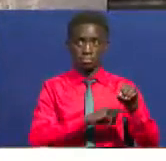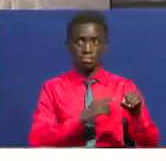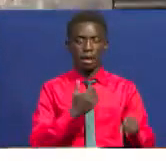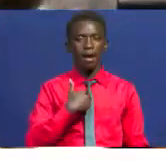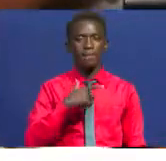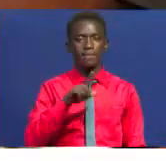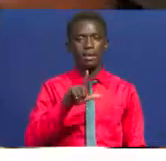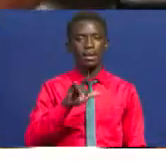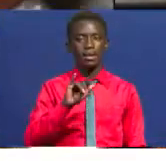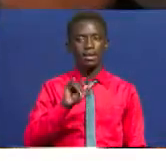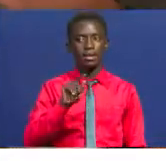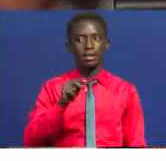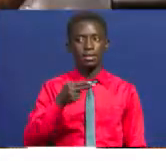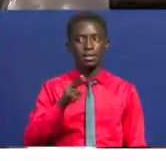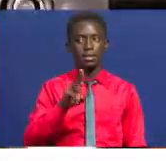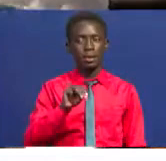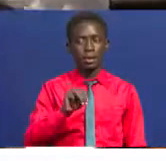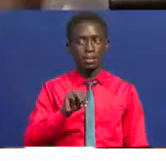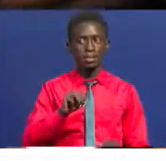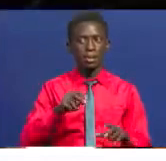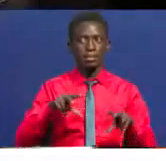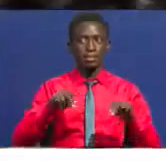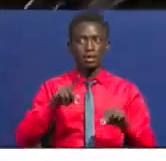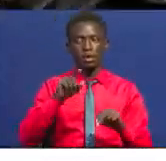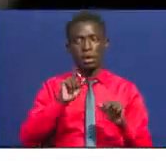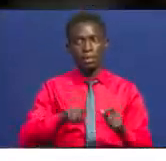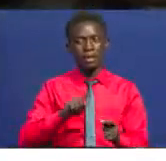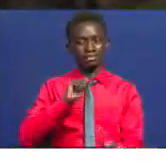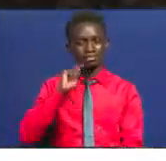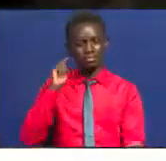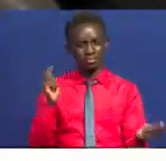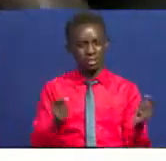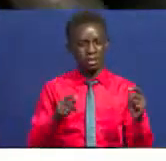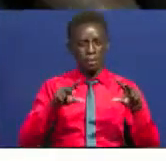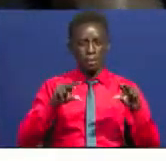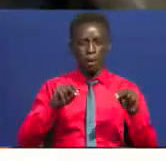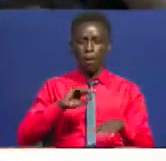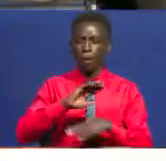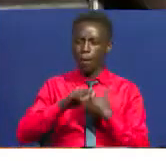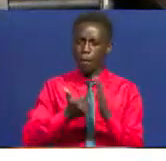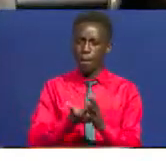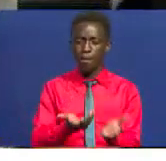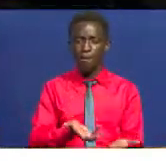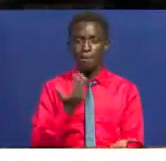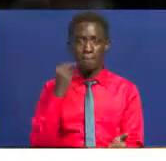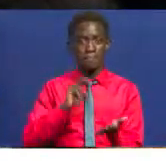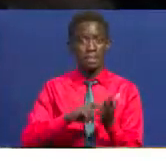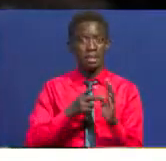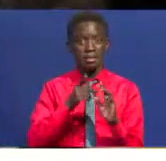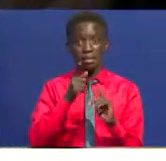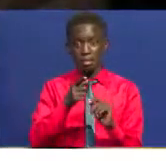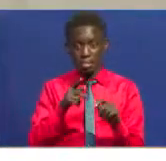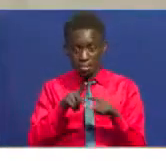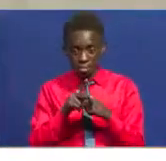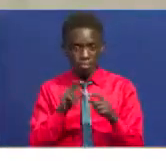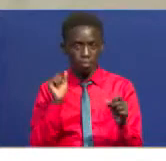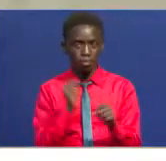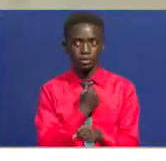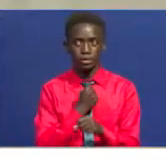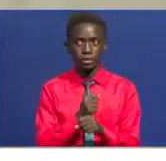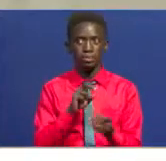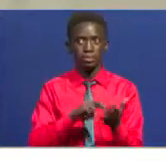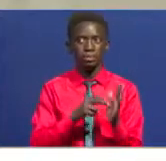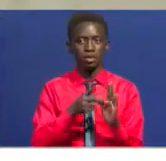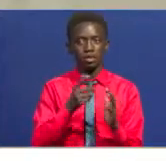batteries that you have to change the complete battery pack. There is no reconditioning, so that one now you have to